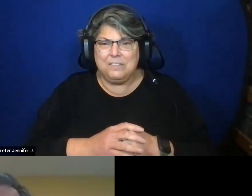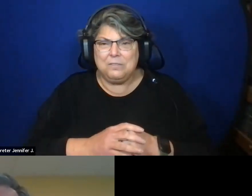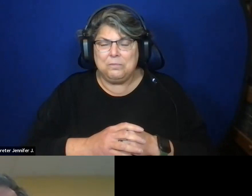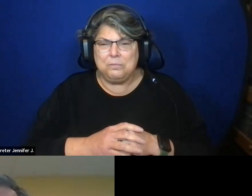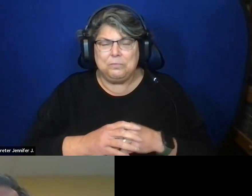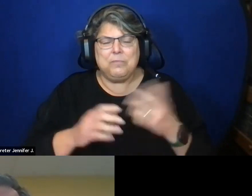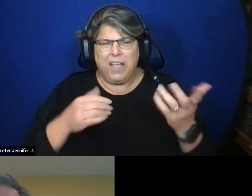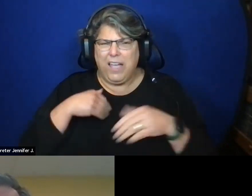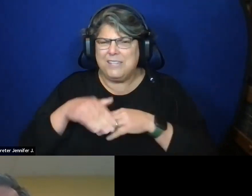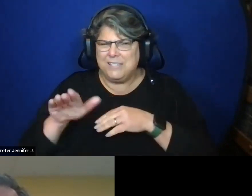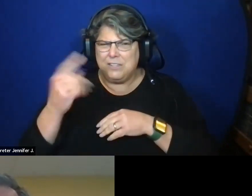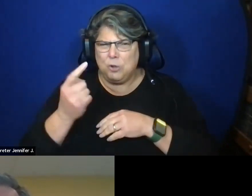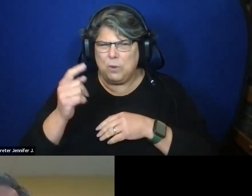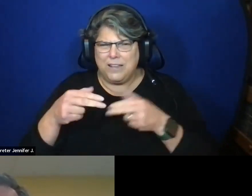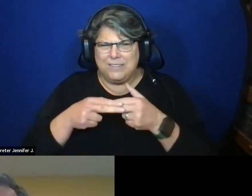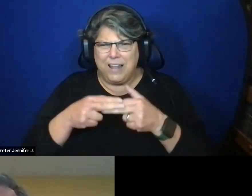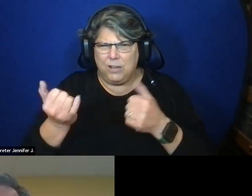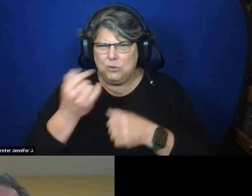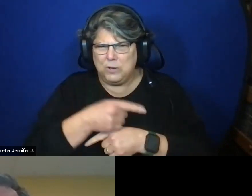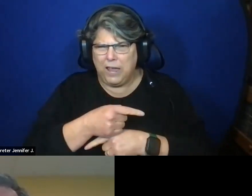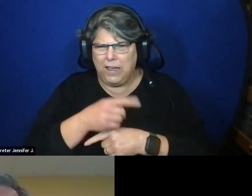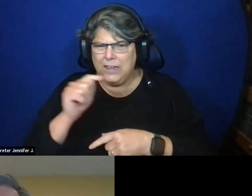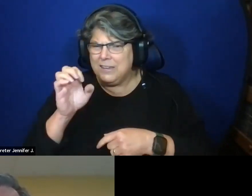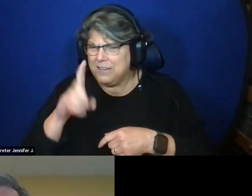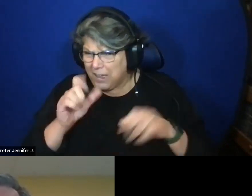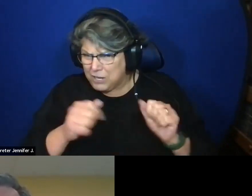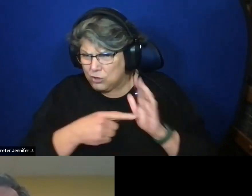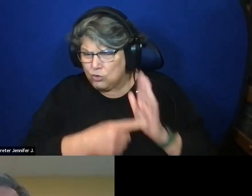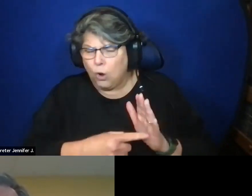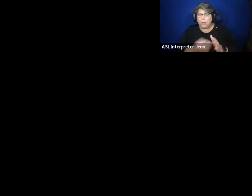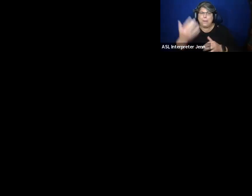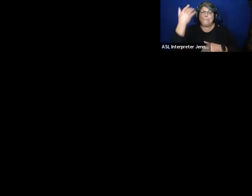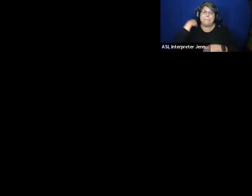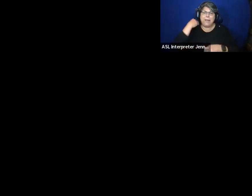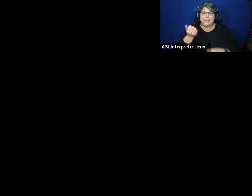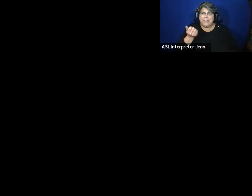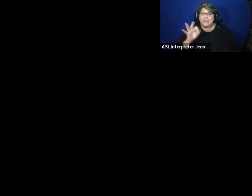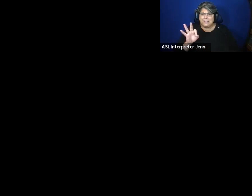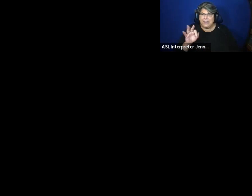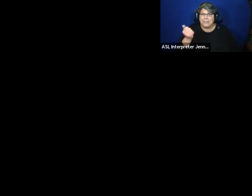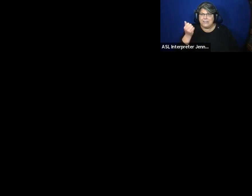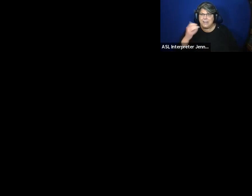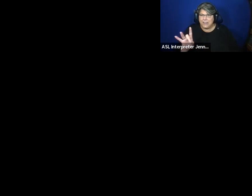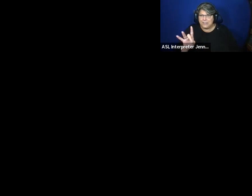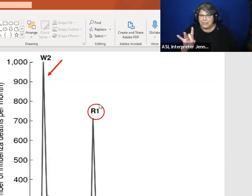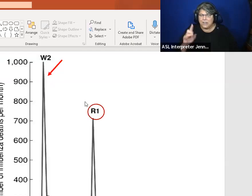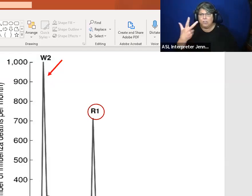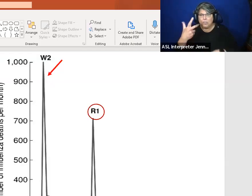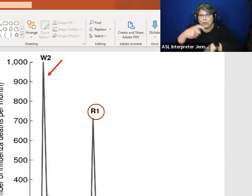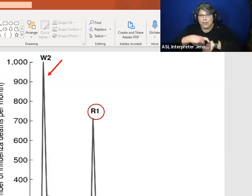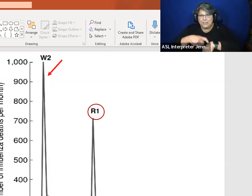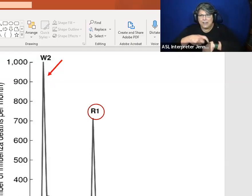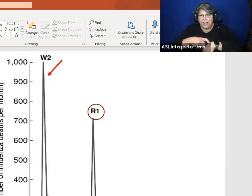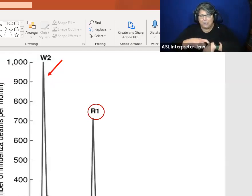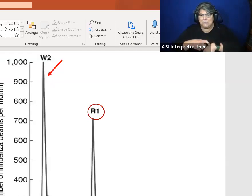him a slide today. And if you could show that slide, Ted, that'd be great. In 1918, there were 3 waves of influenza in the